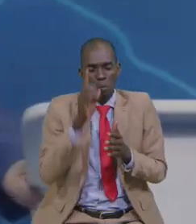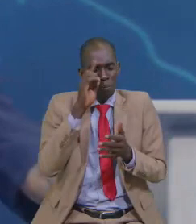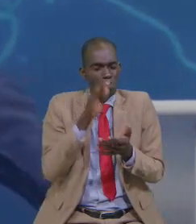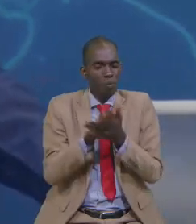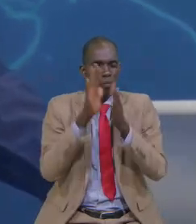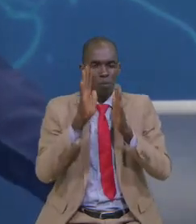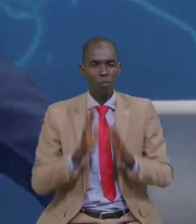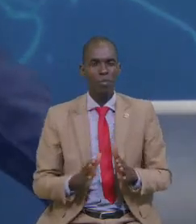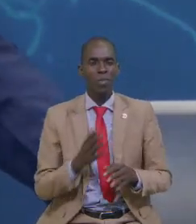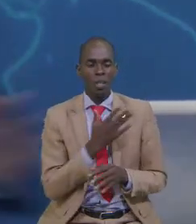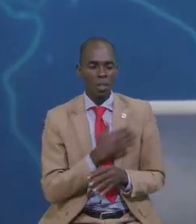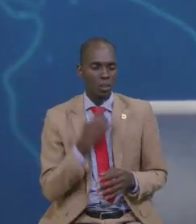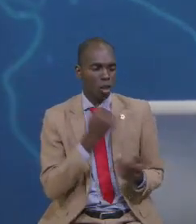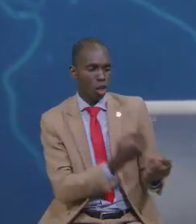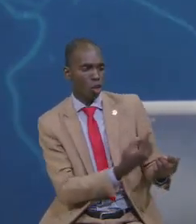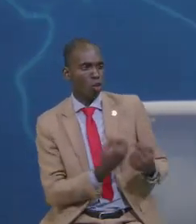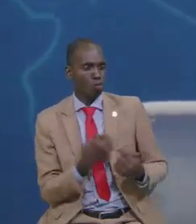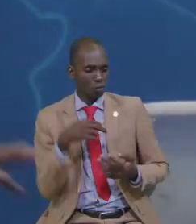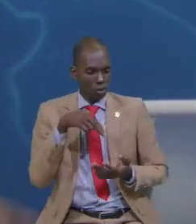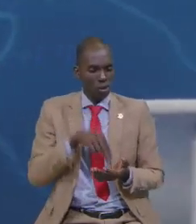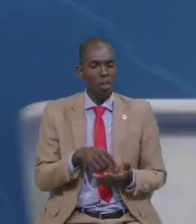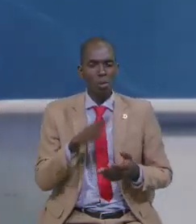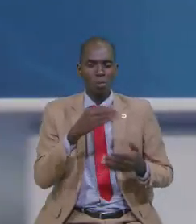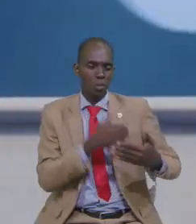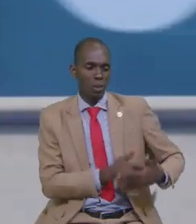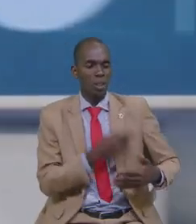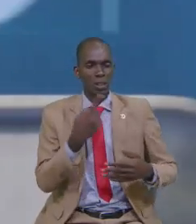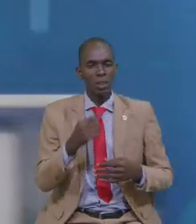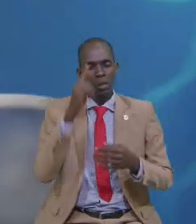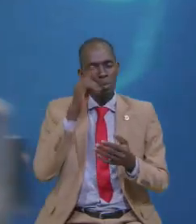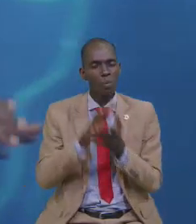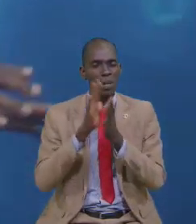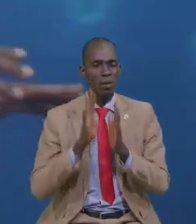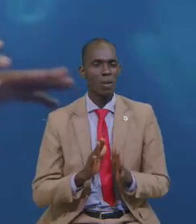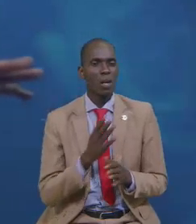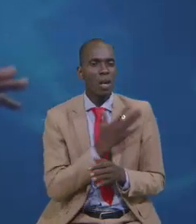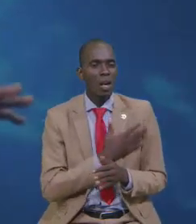the saints. And look at what it says. It says, he is to give us an